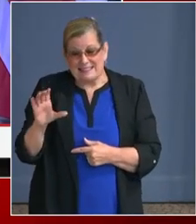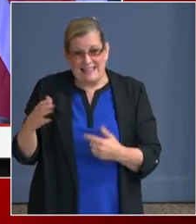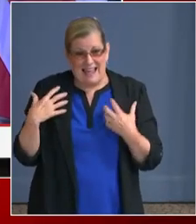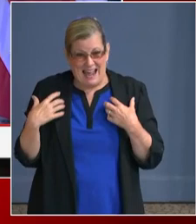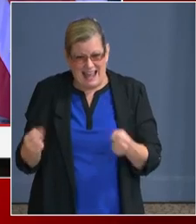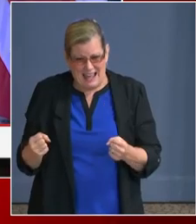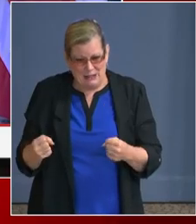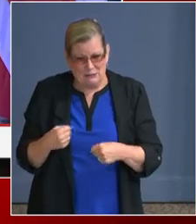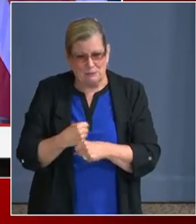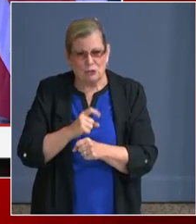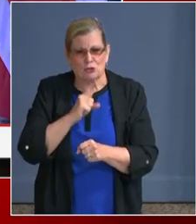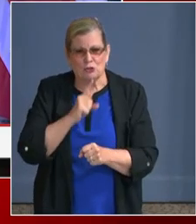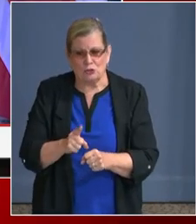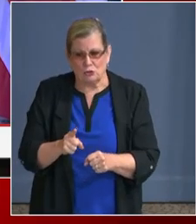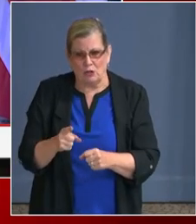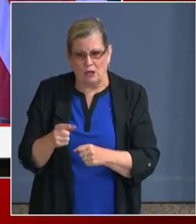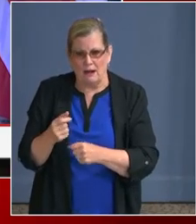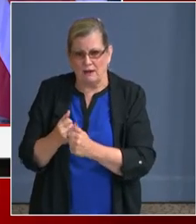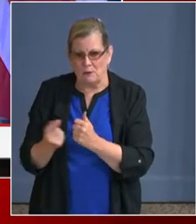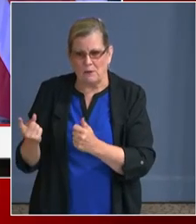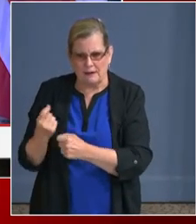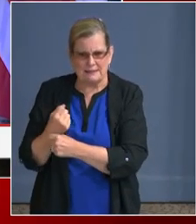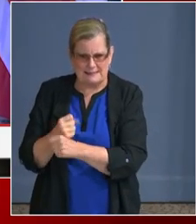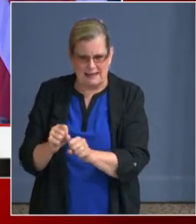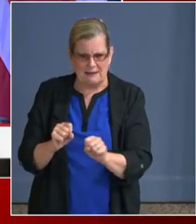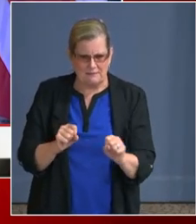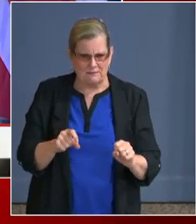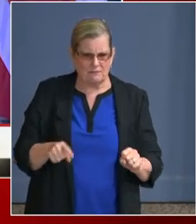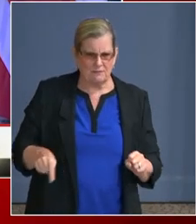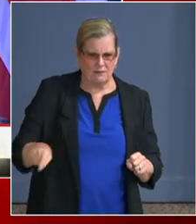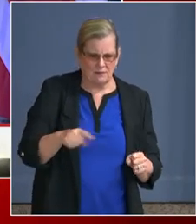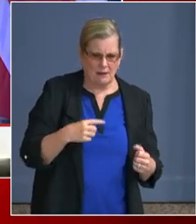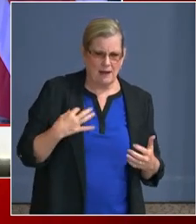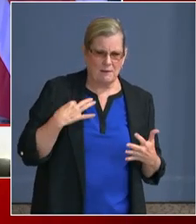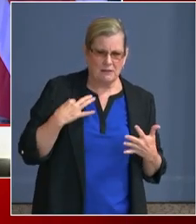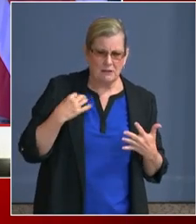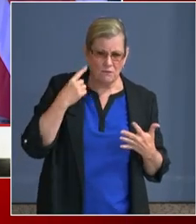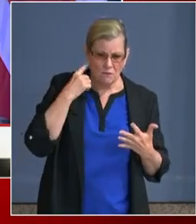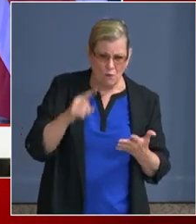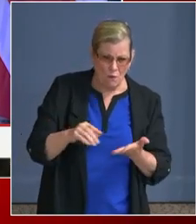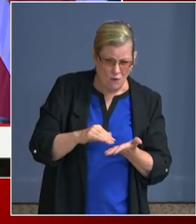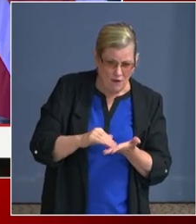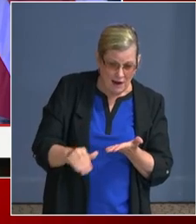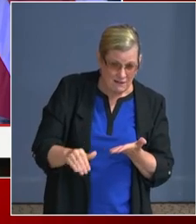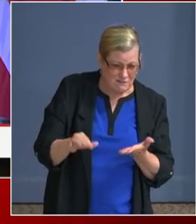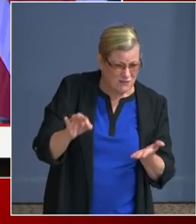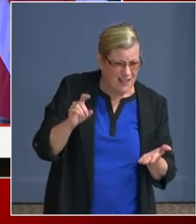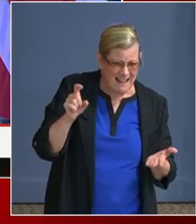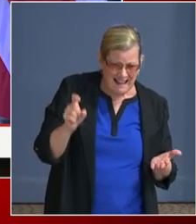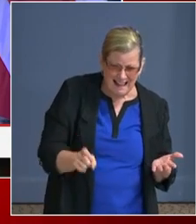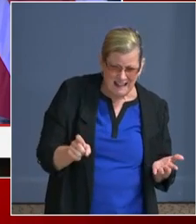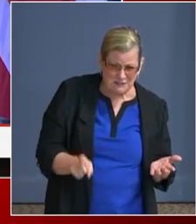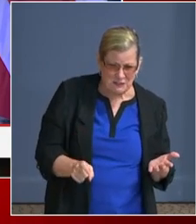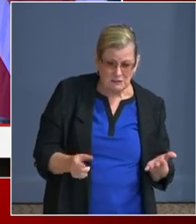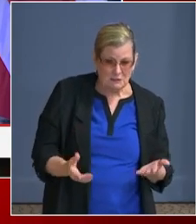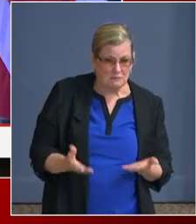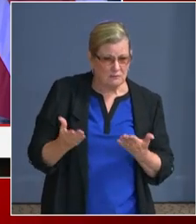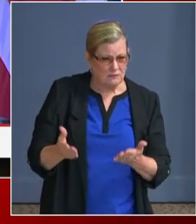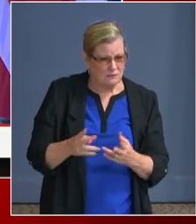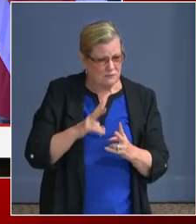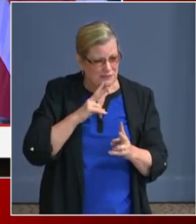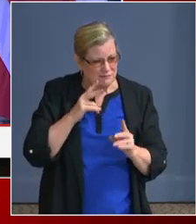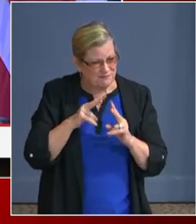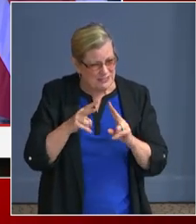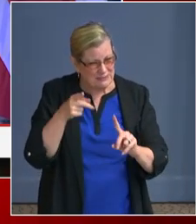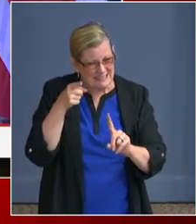have laid out, which is those applicants for waivers have to provide to us a very detailed